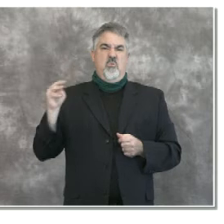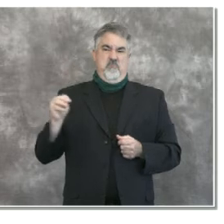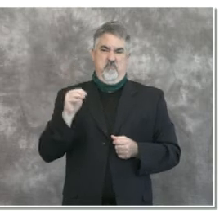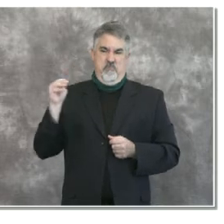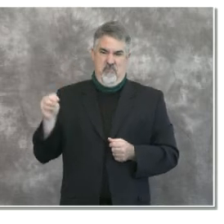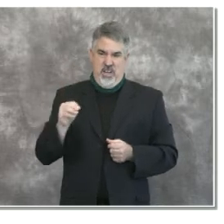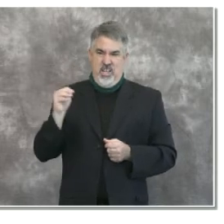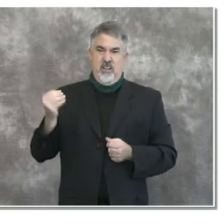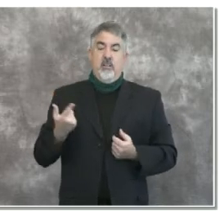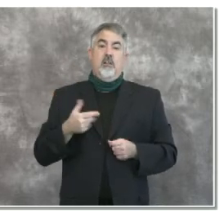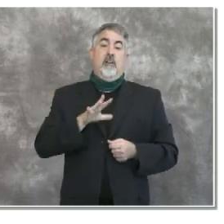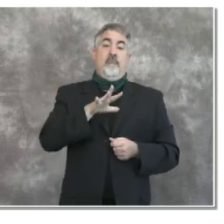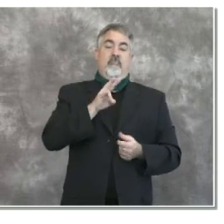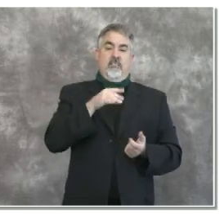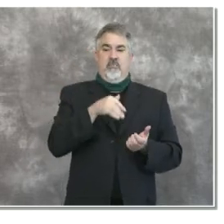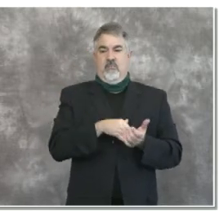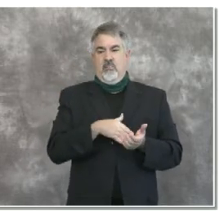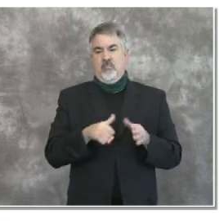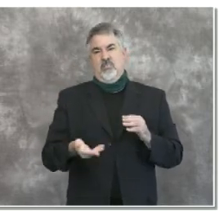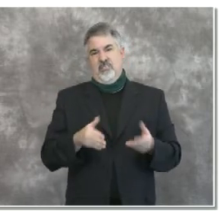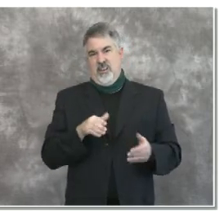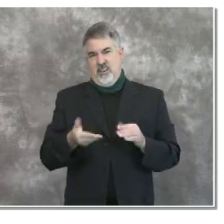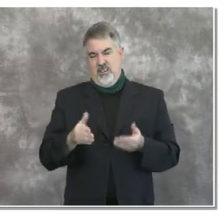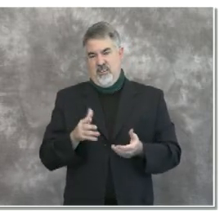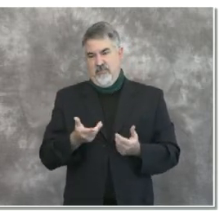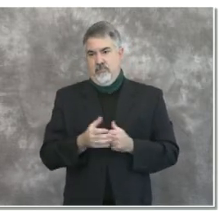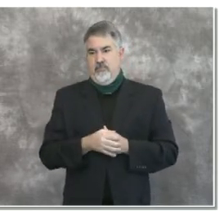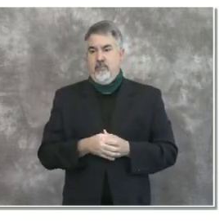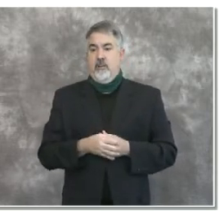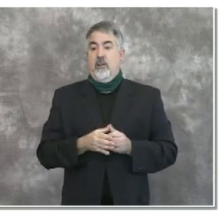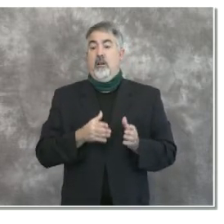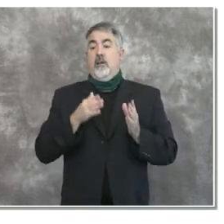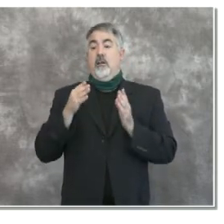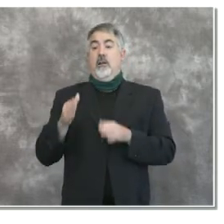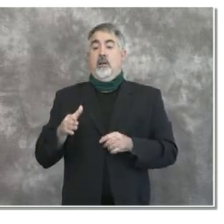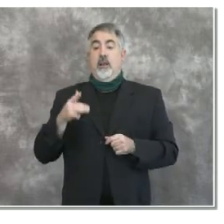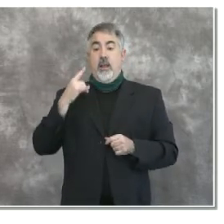1,005,000 positive cases have been reported, and this includes